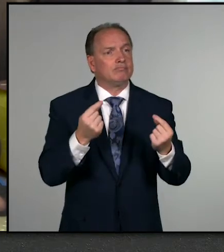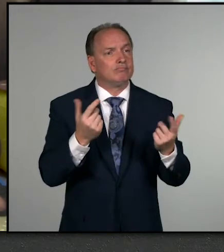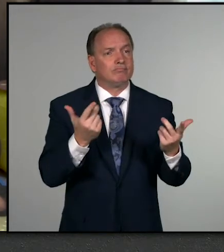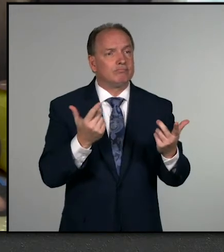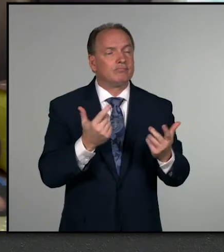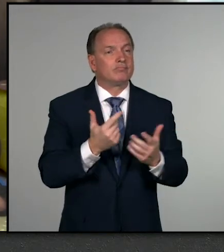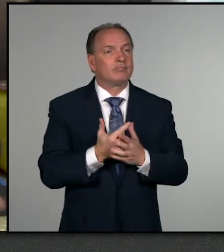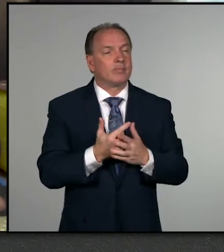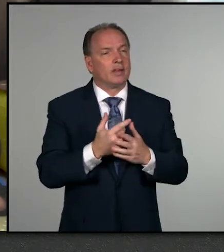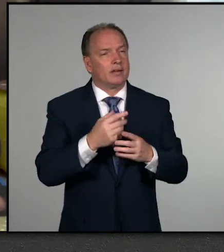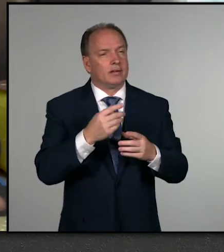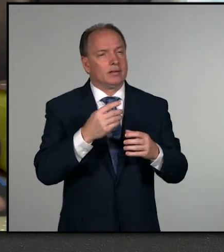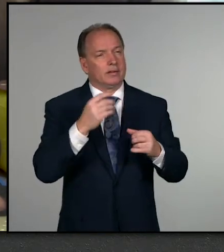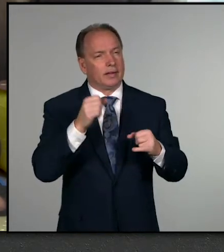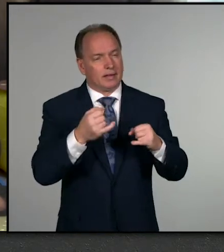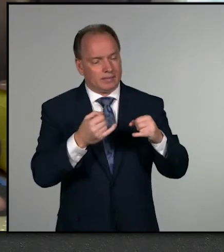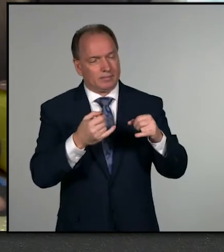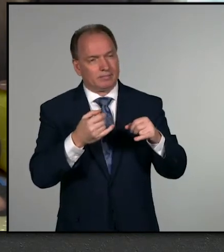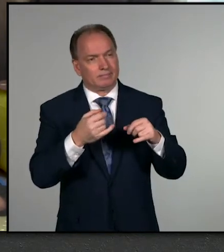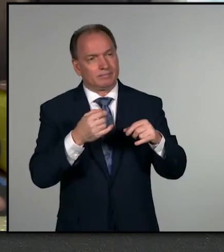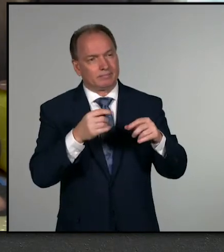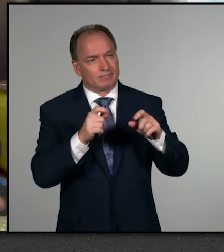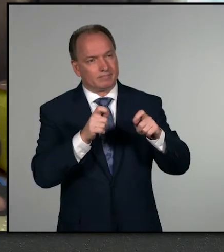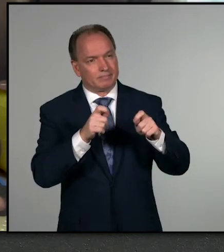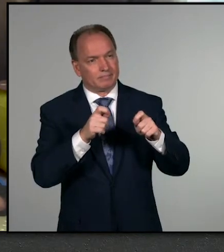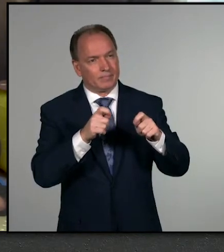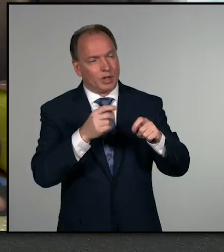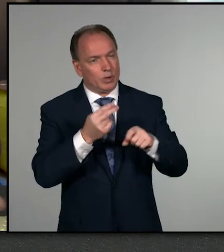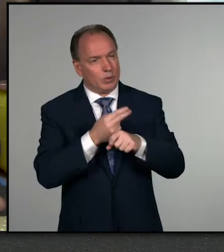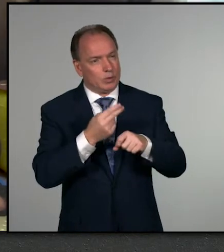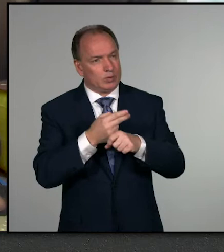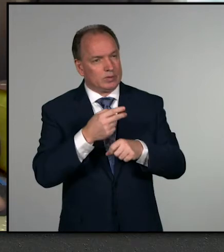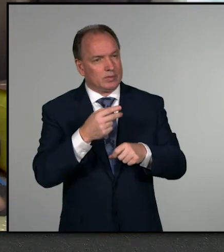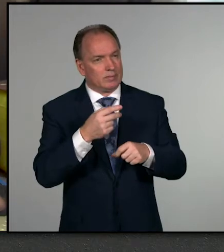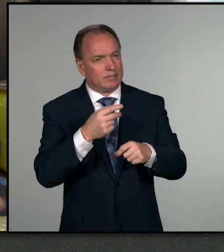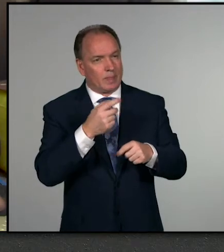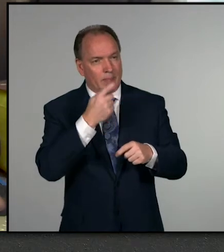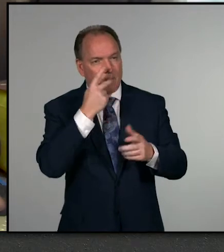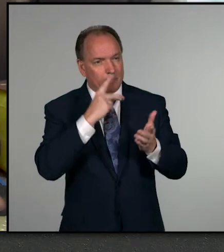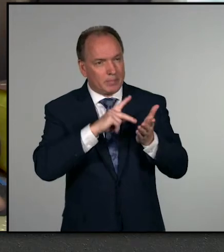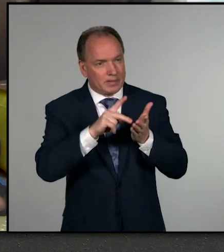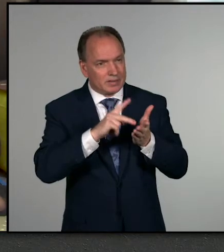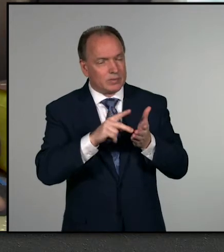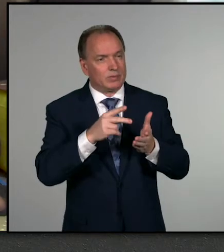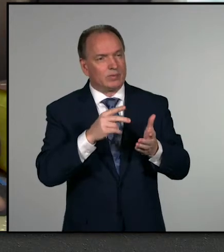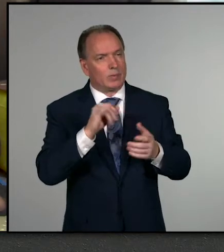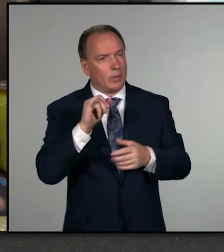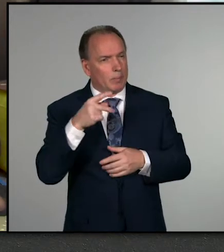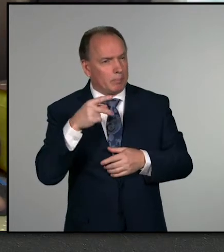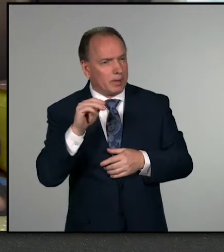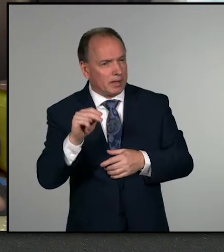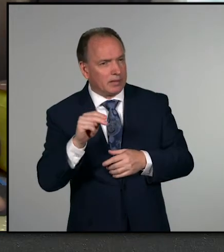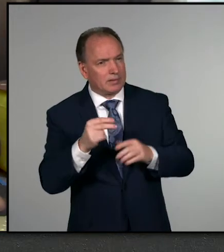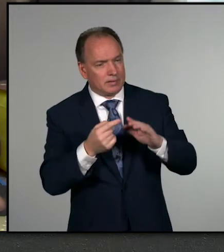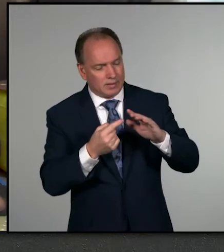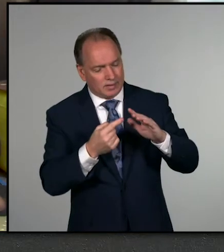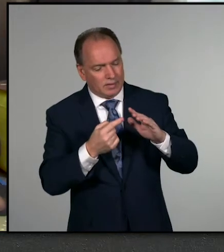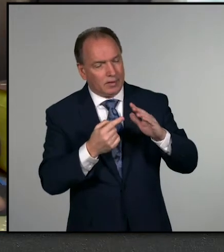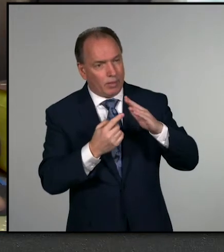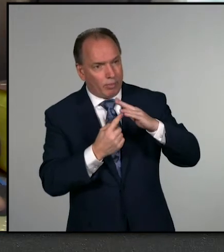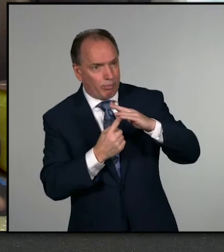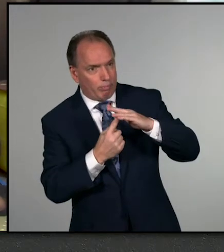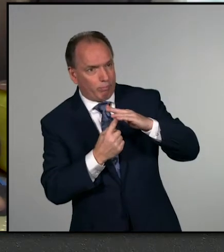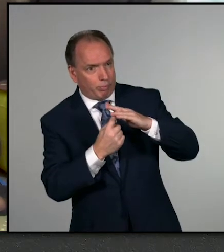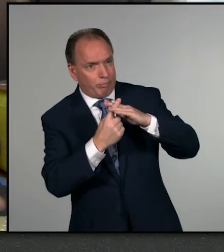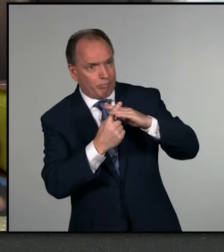do is take a pencil, or Miss Debbie's using a pen, and you would have an adult help you with this, is poke a little hole in the bottom